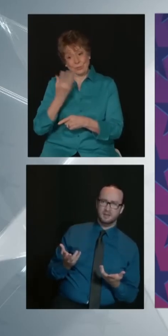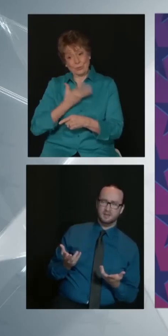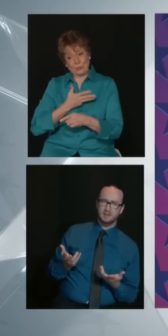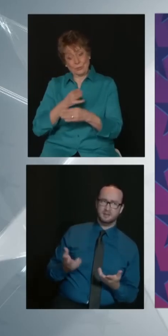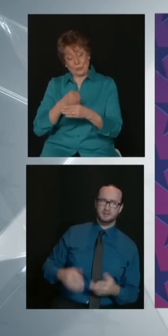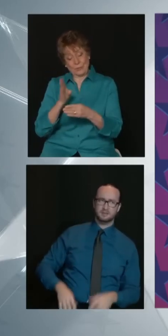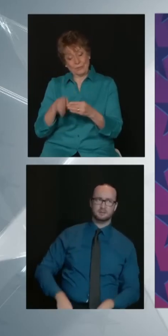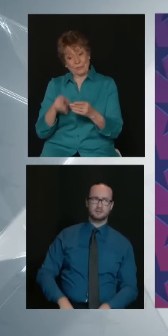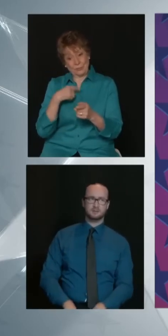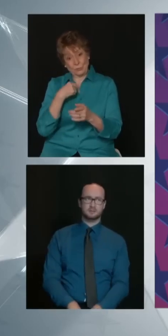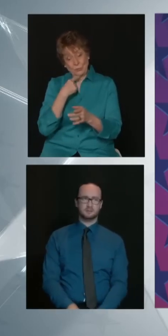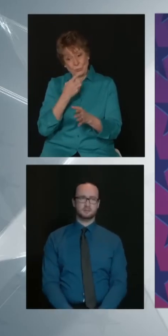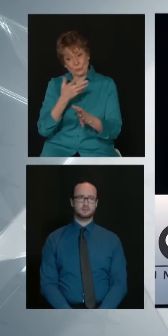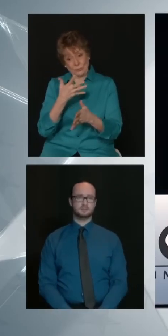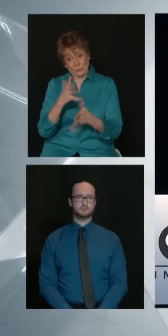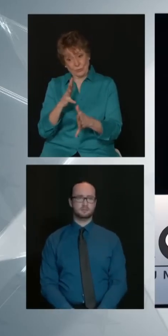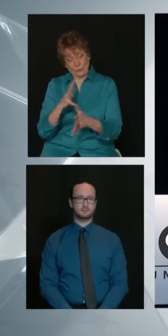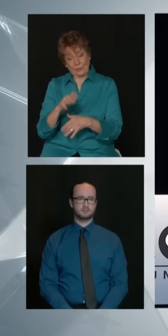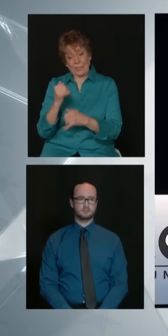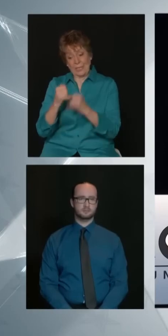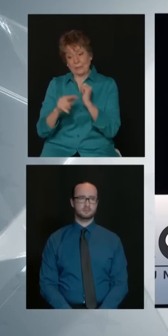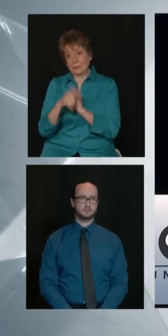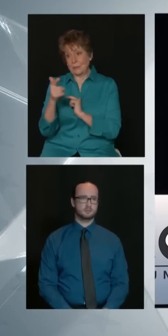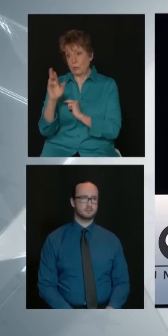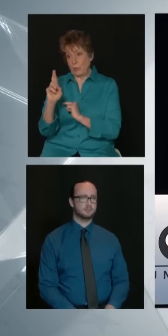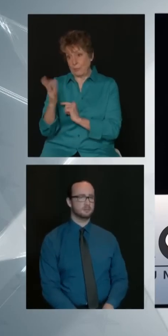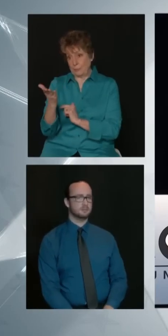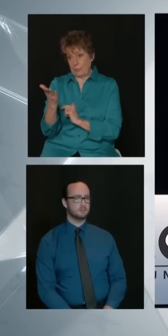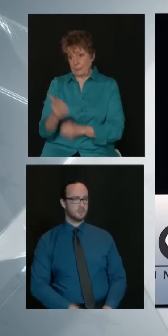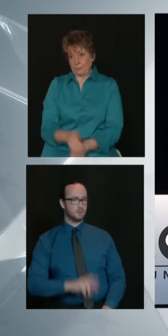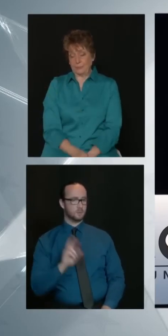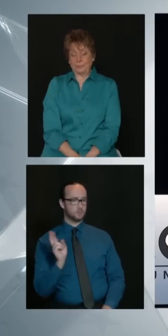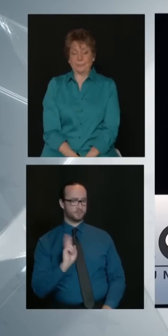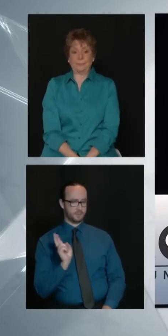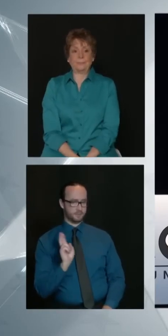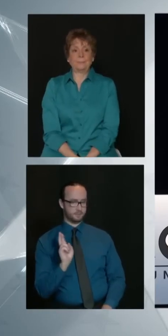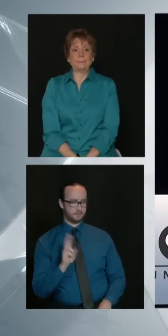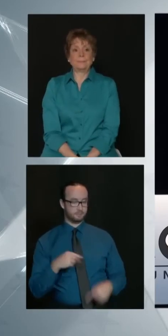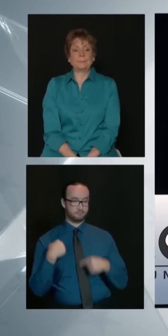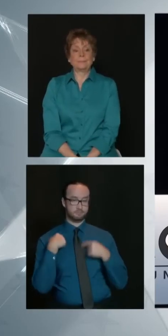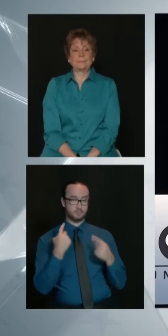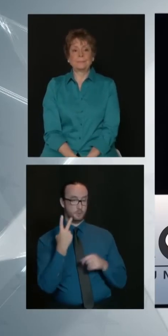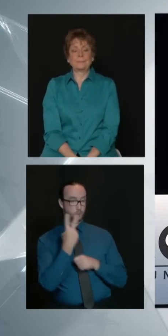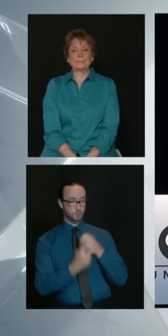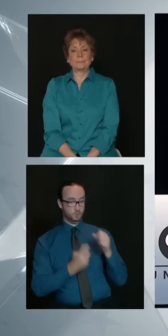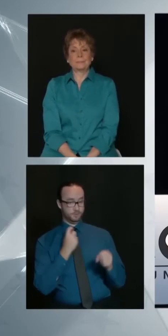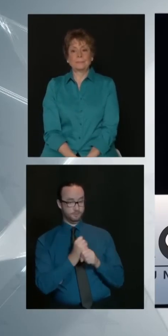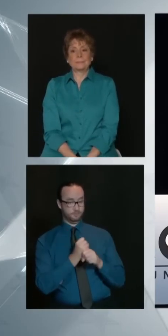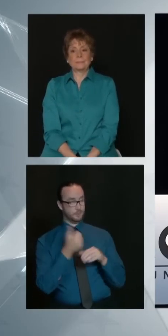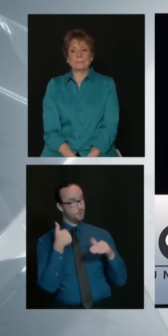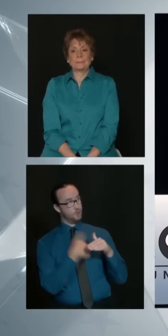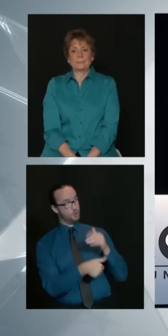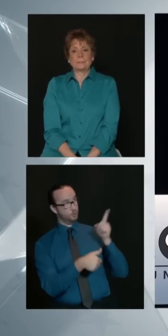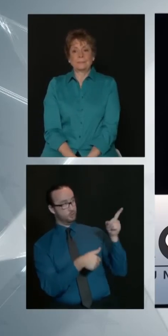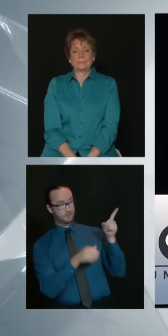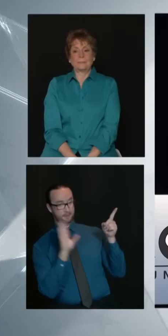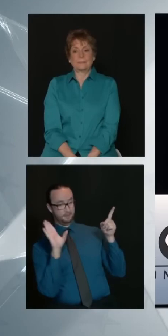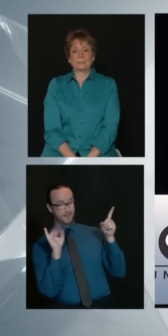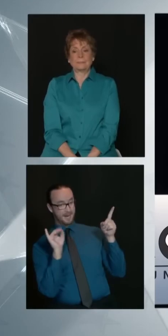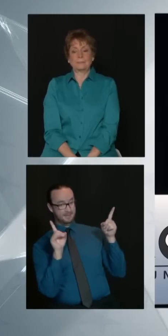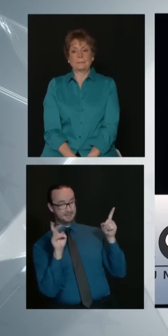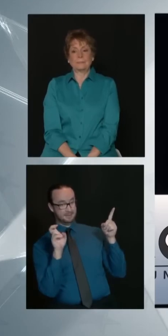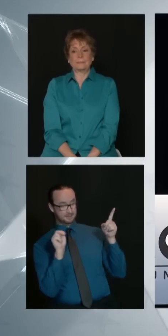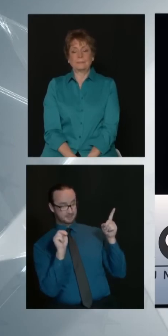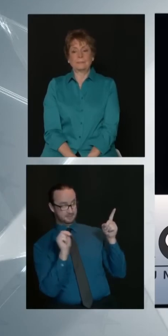from Blake Masters. For the past 2 years, under Joe Biden and Mark Kelly, we've been going in the